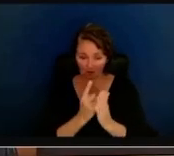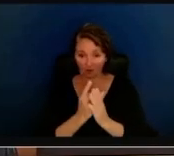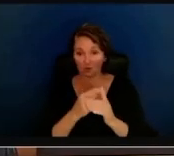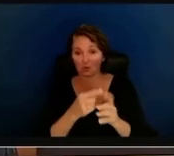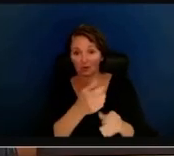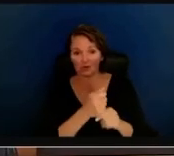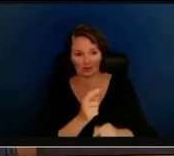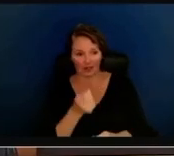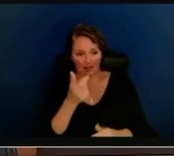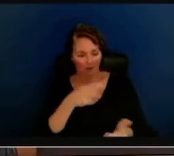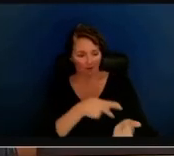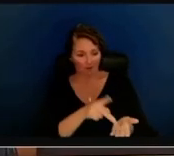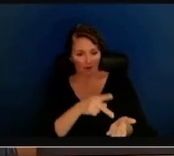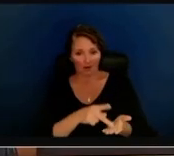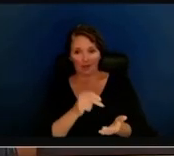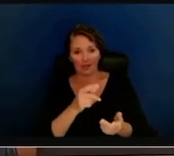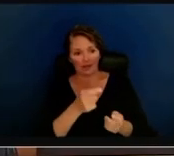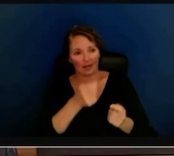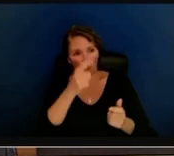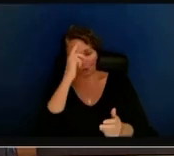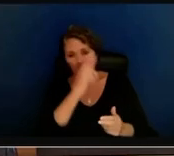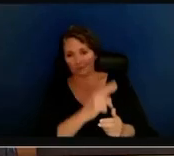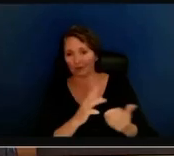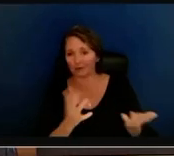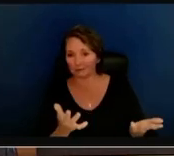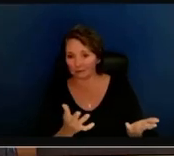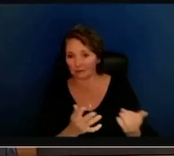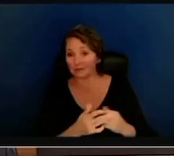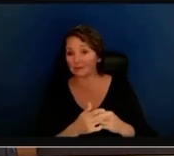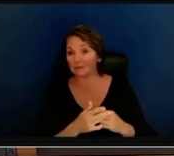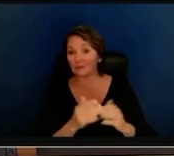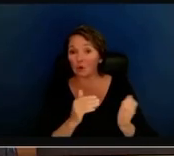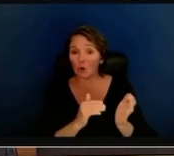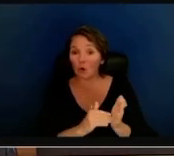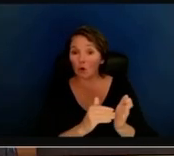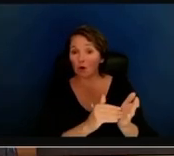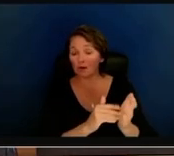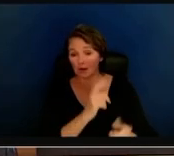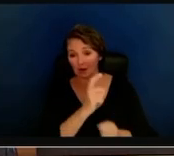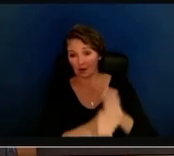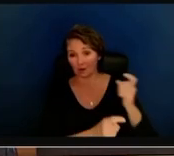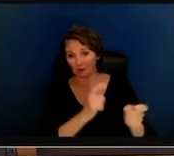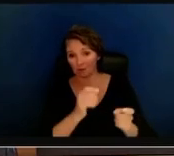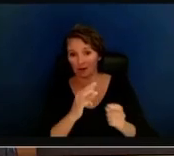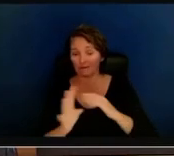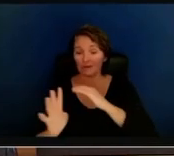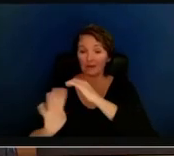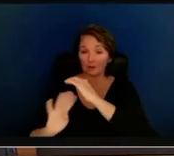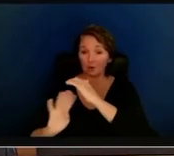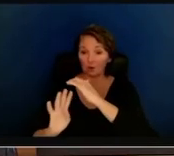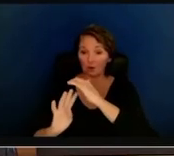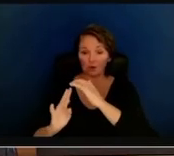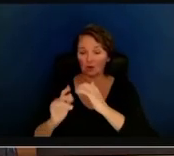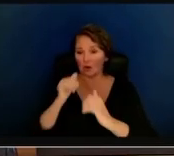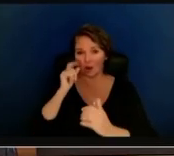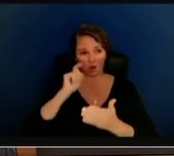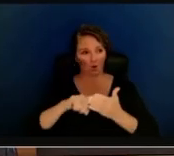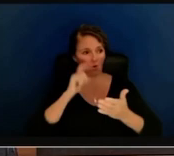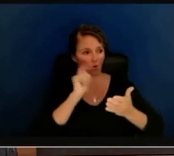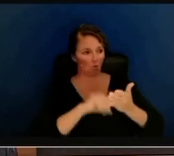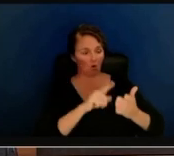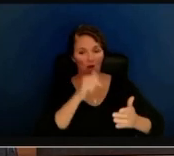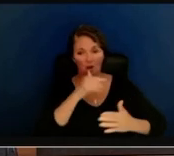pay and little respect. Far too often, the contributions of immigrants go unnoticed and